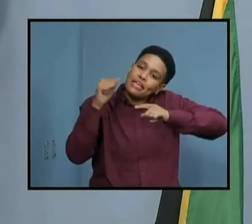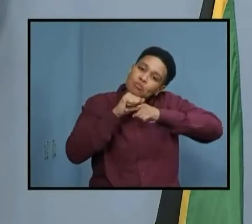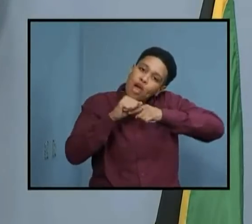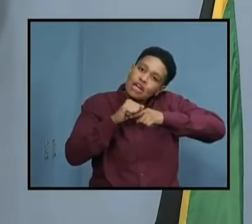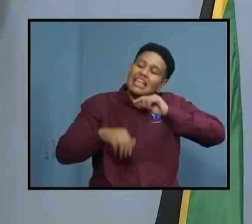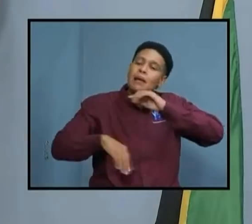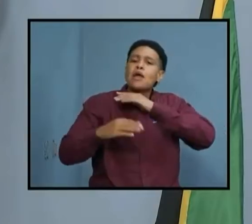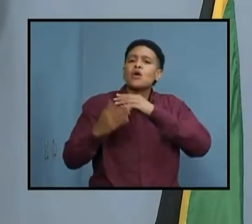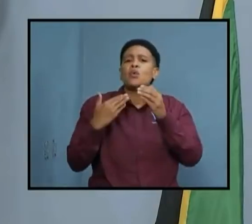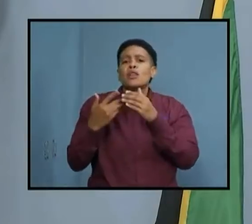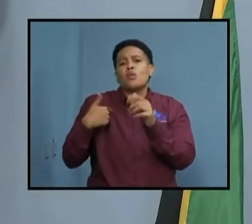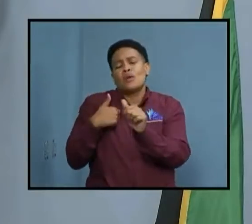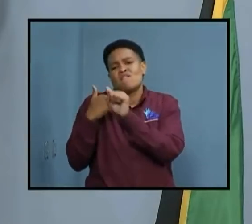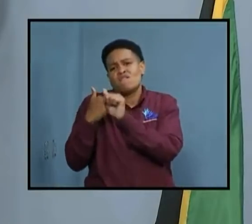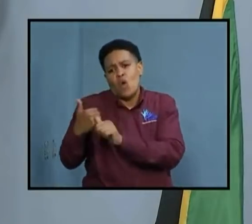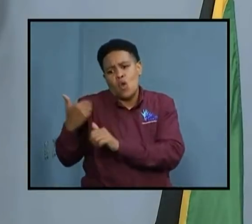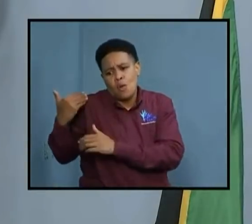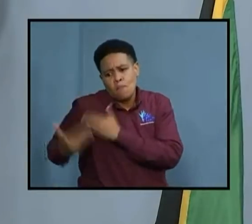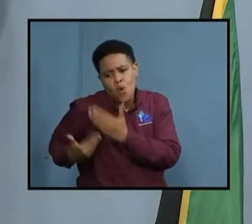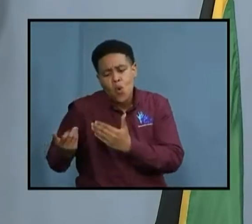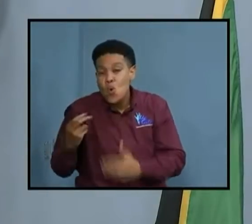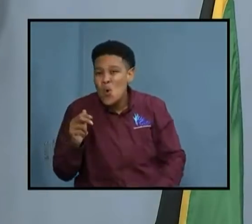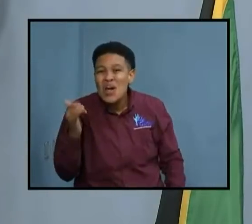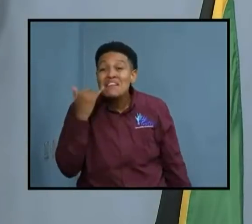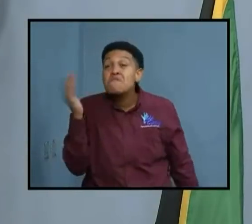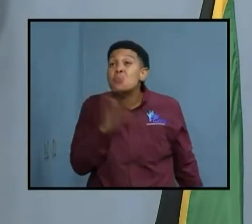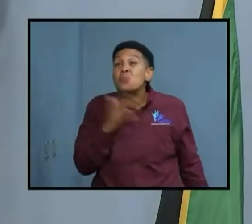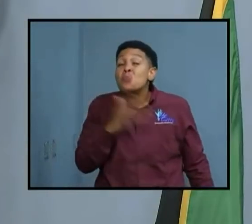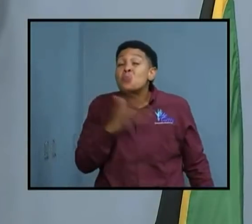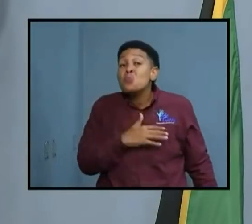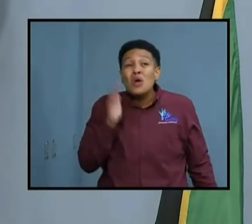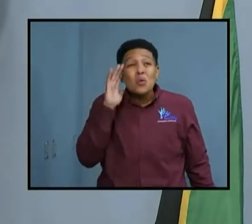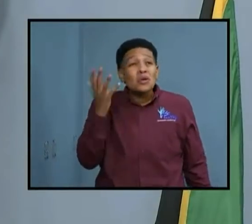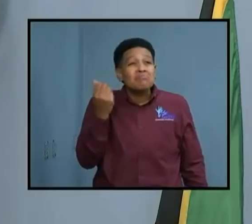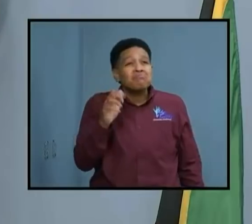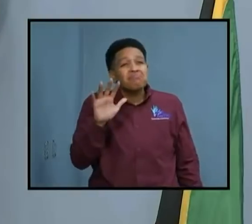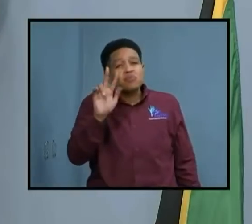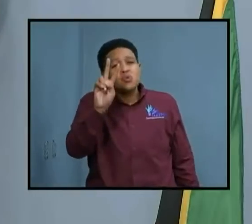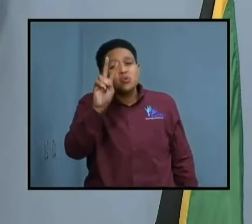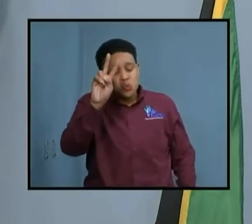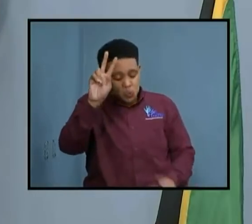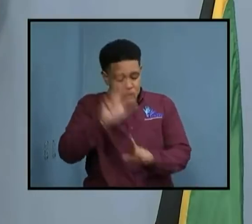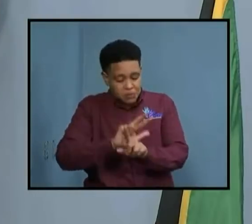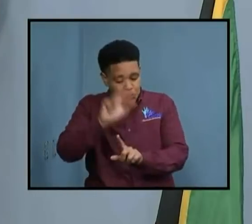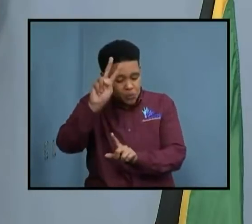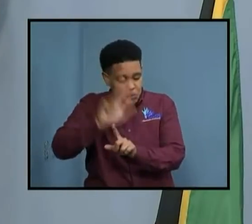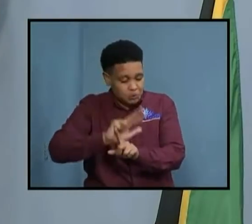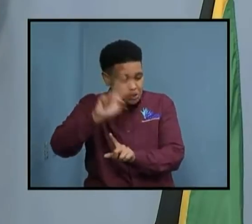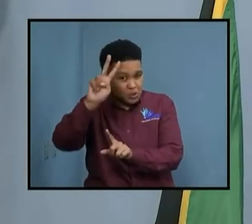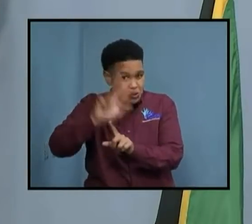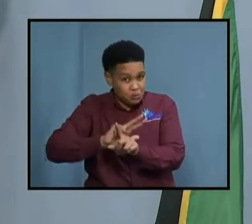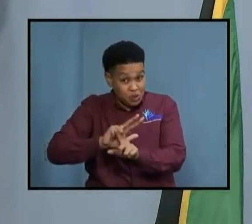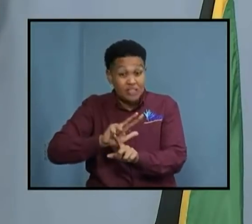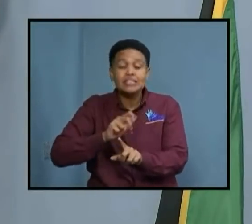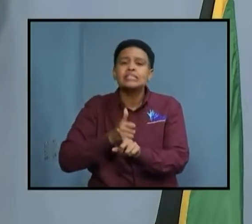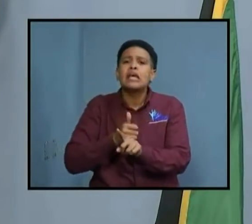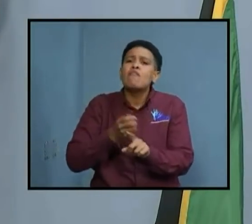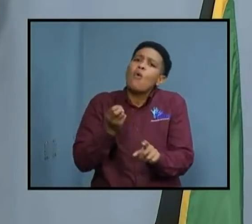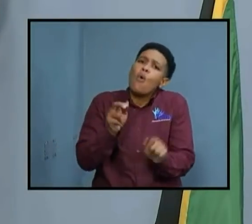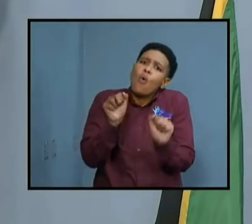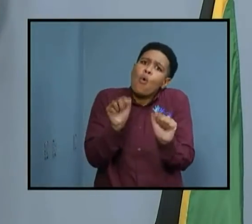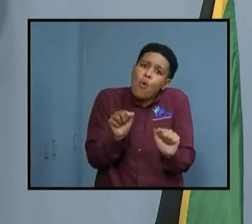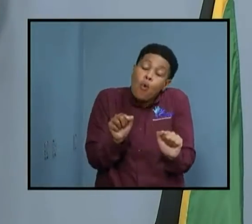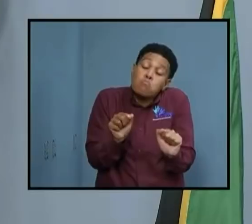on whether we follow the procedures or not, would take about 2 to 3 months, or could